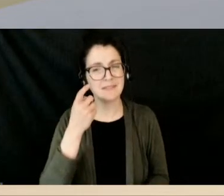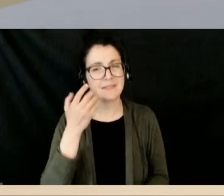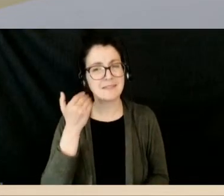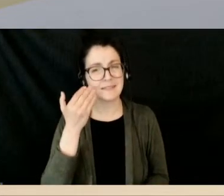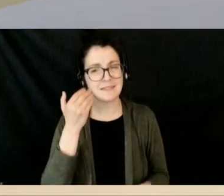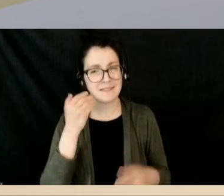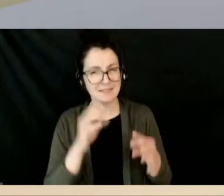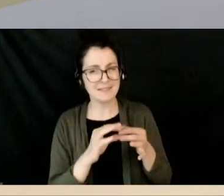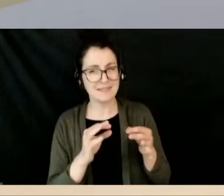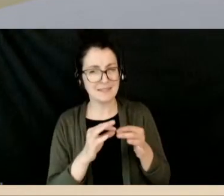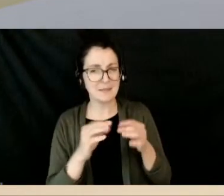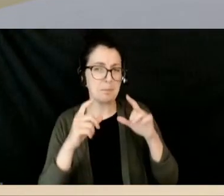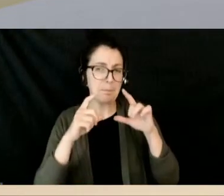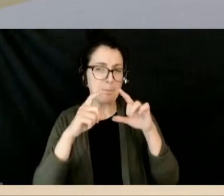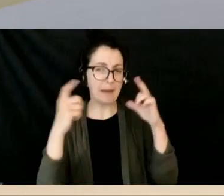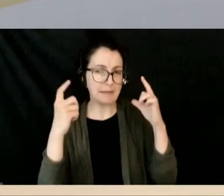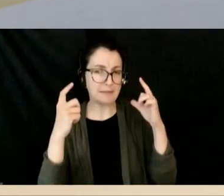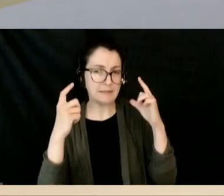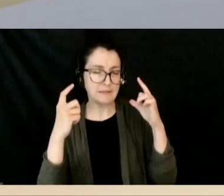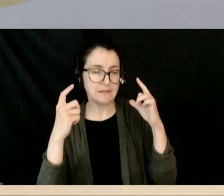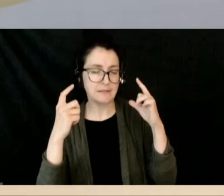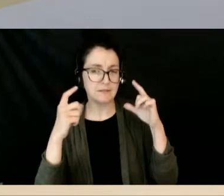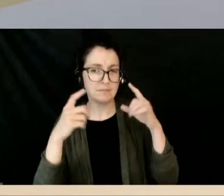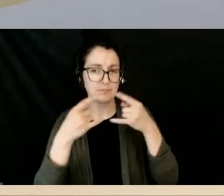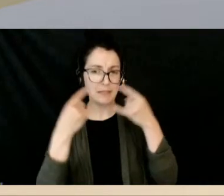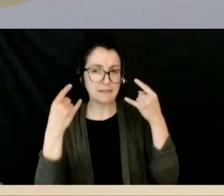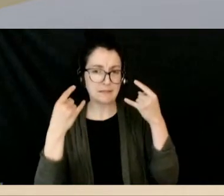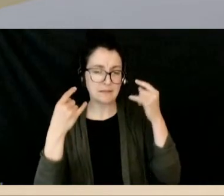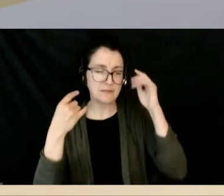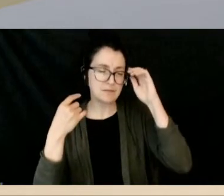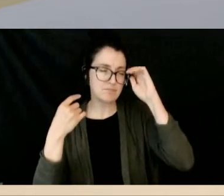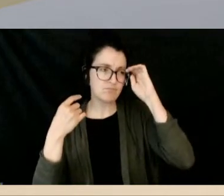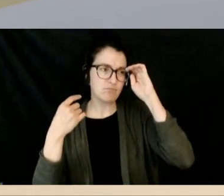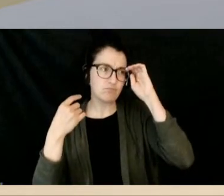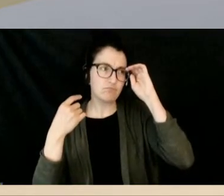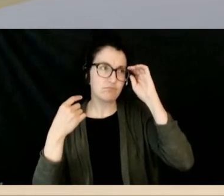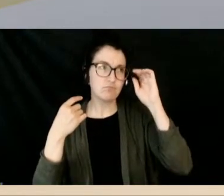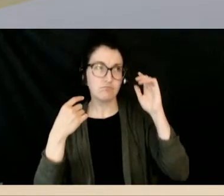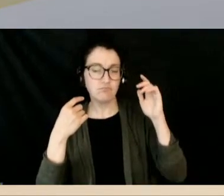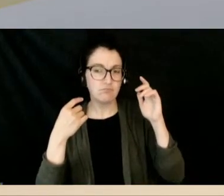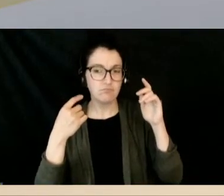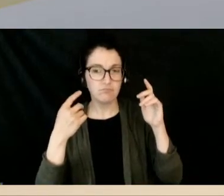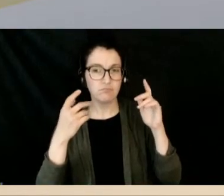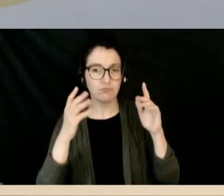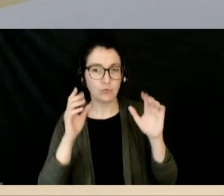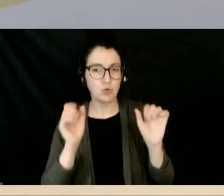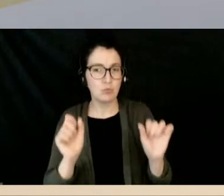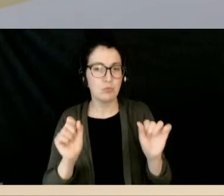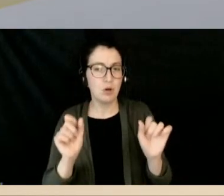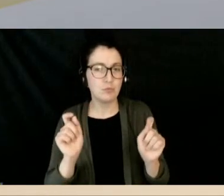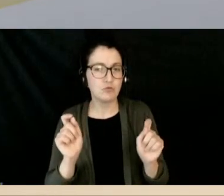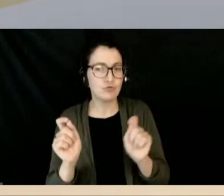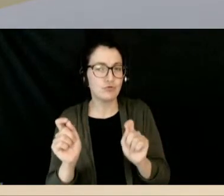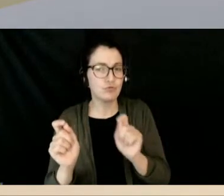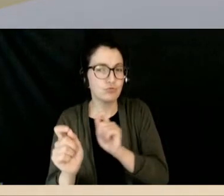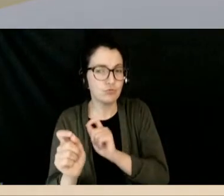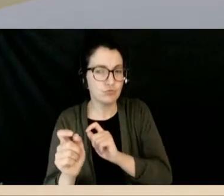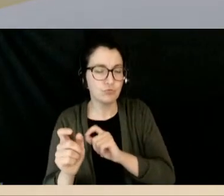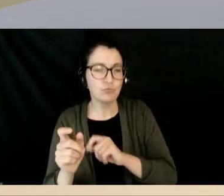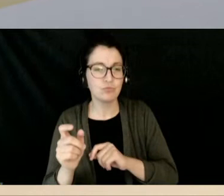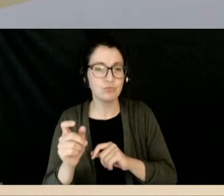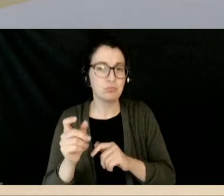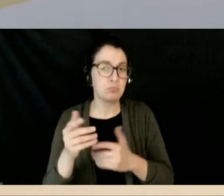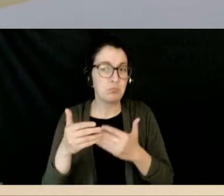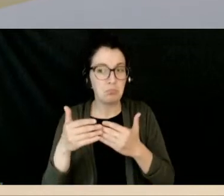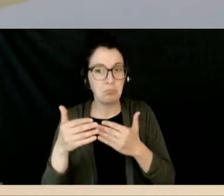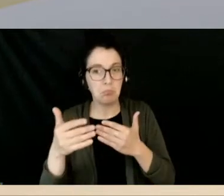there briefly. Where we're going with mask wearing, I think you said that people won't have to wear them at some point if